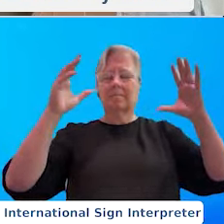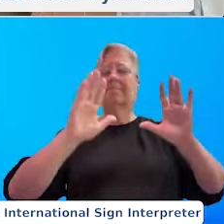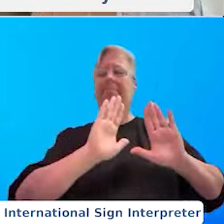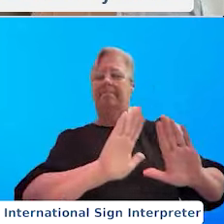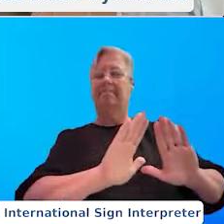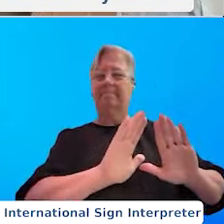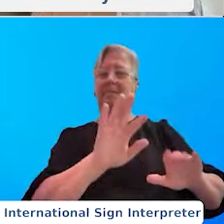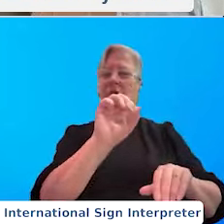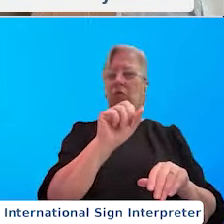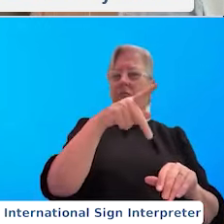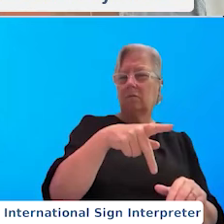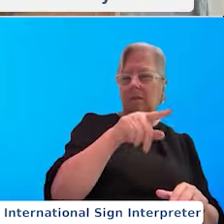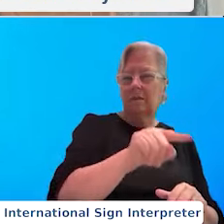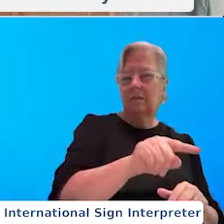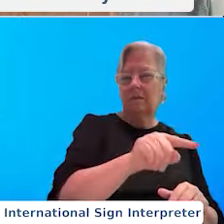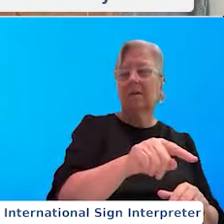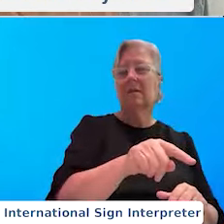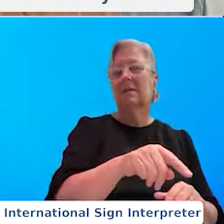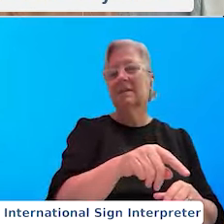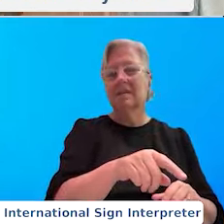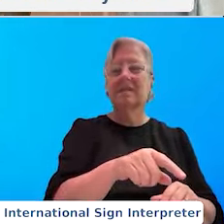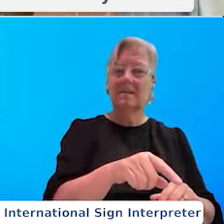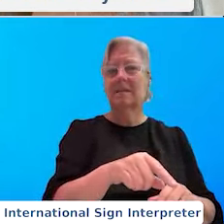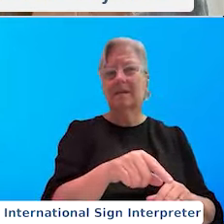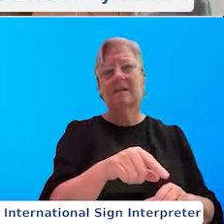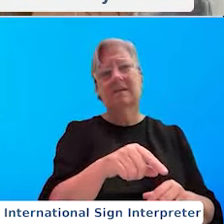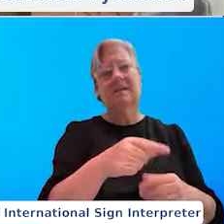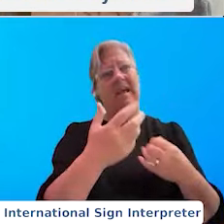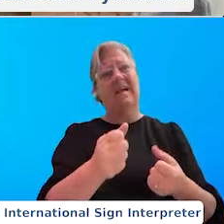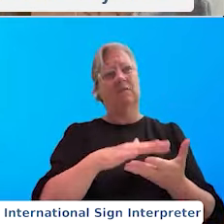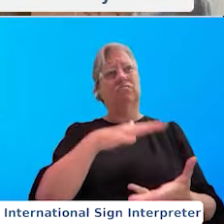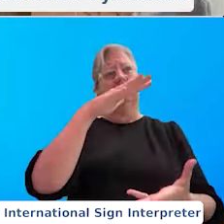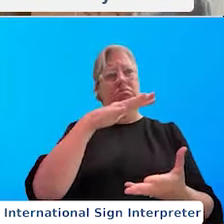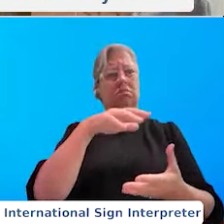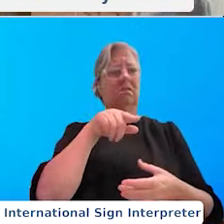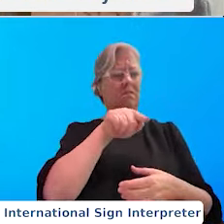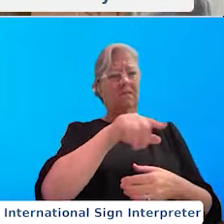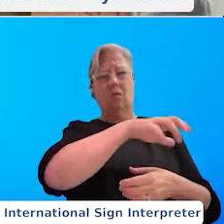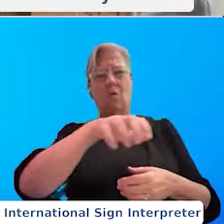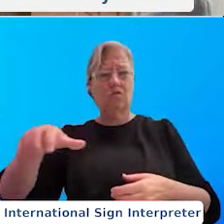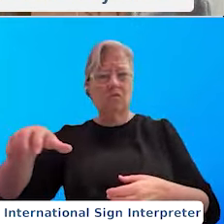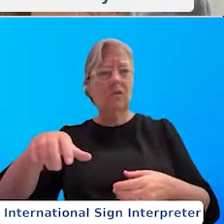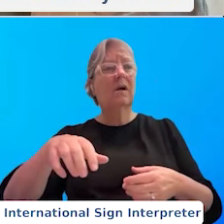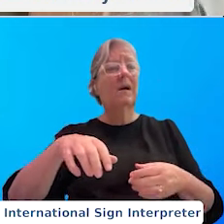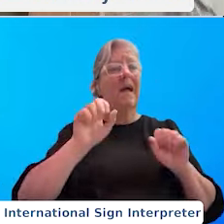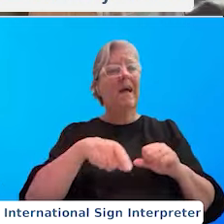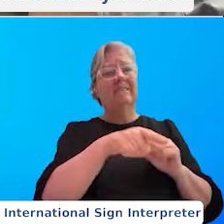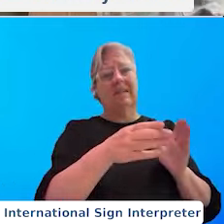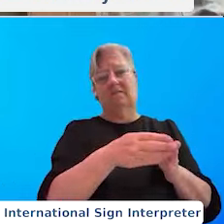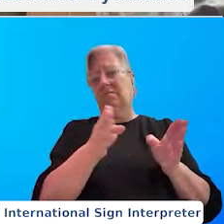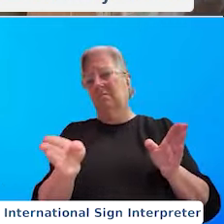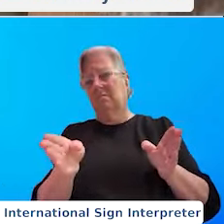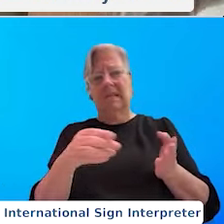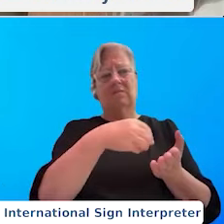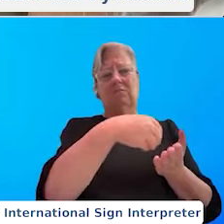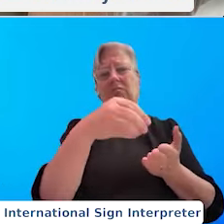age. So one might expect higher income countries to be spending significantly more. So that's a